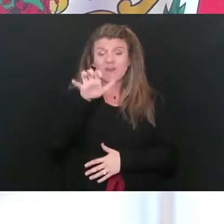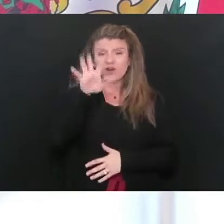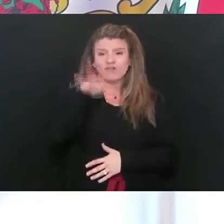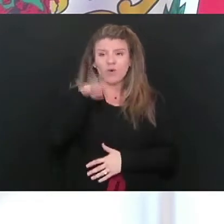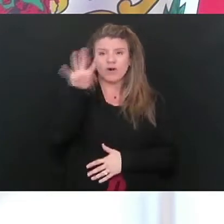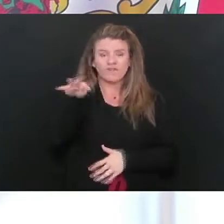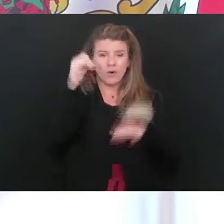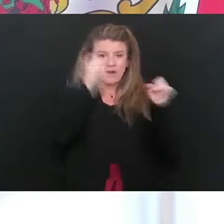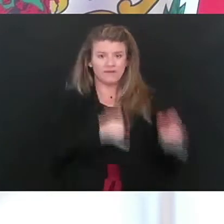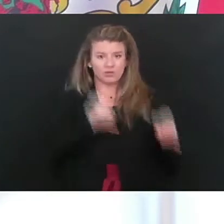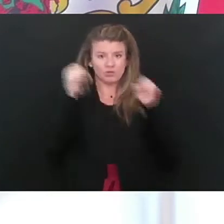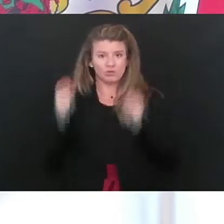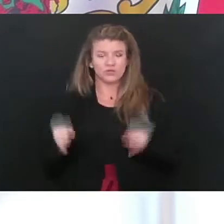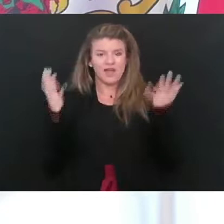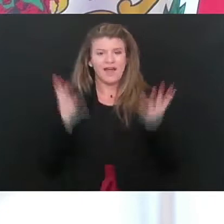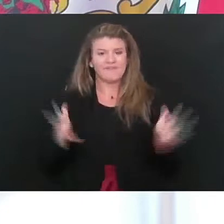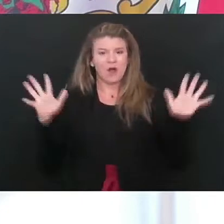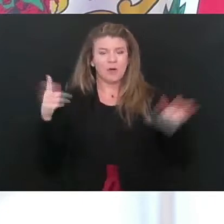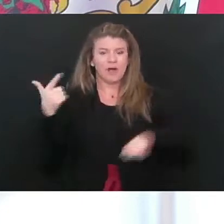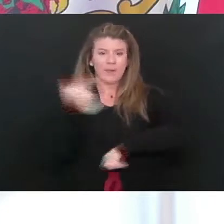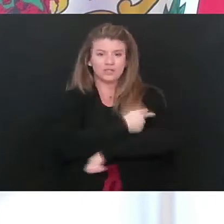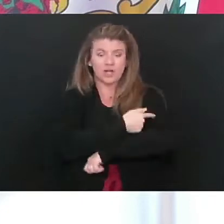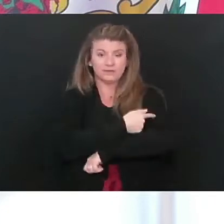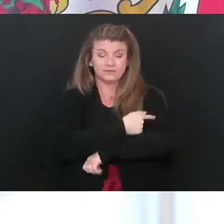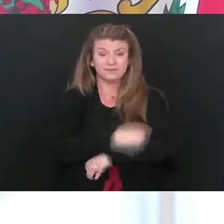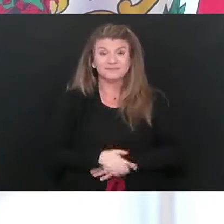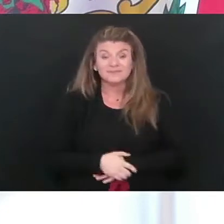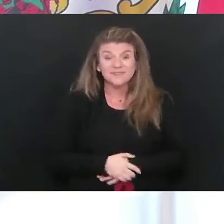227,544 individuals have gotten a shot.